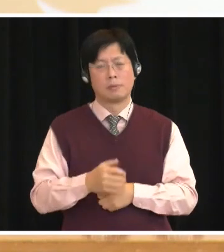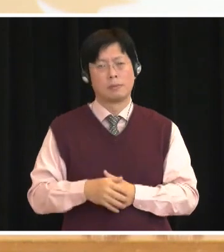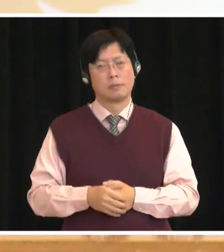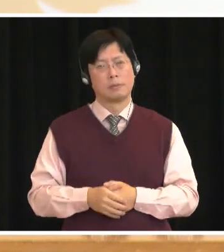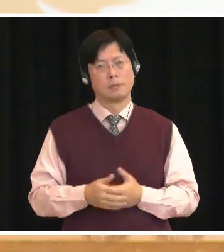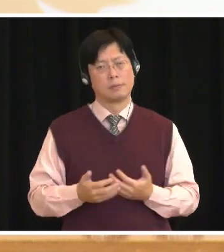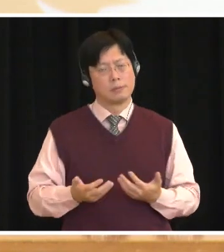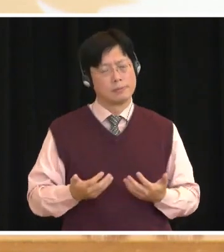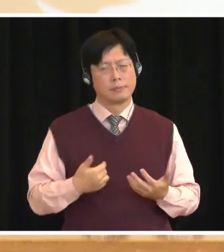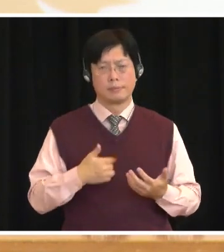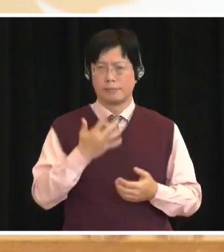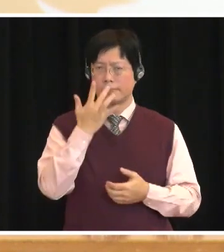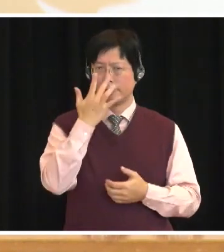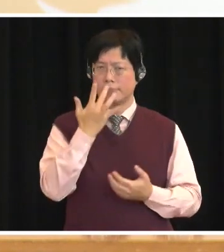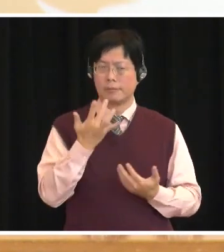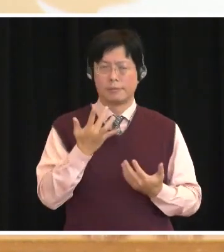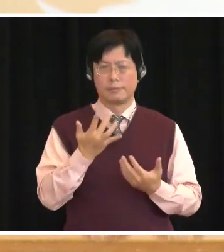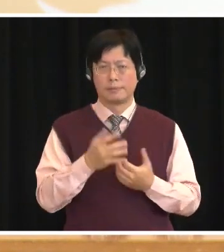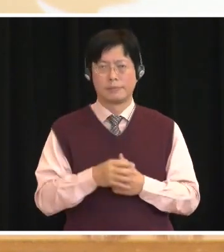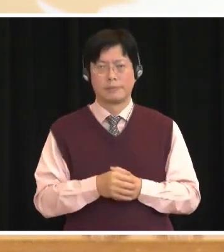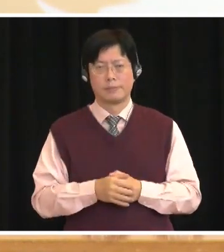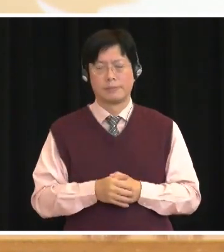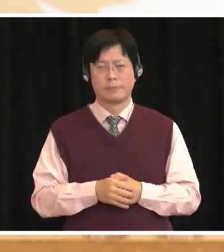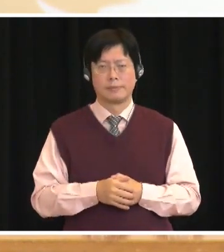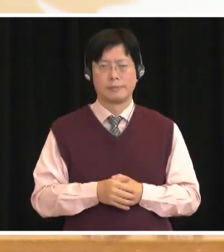meant by